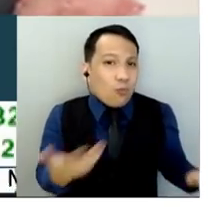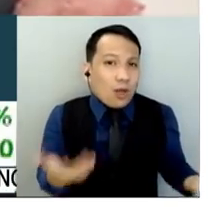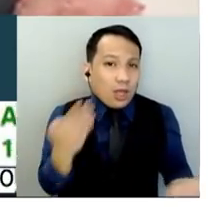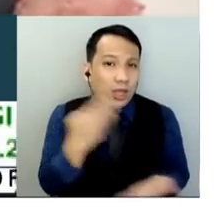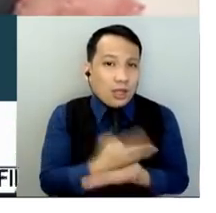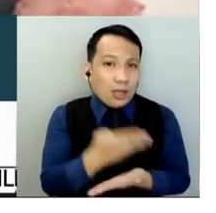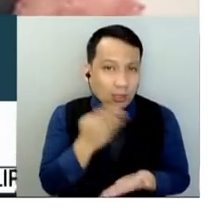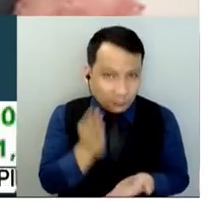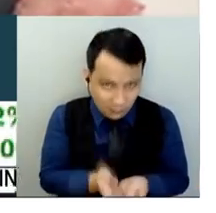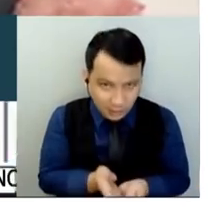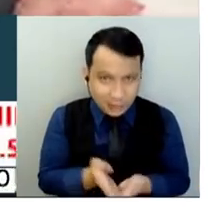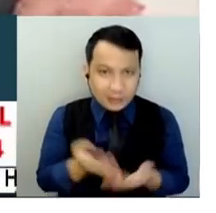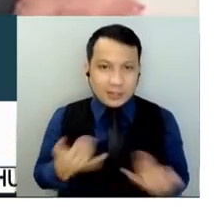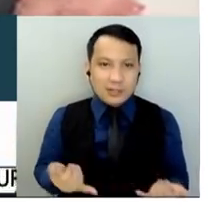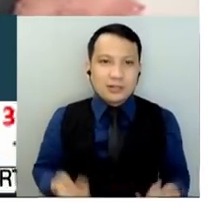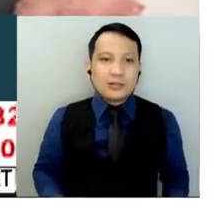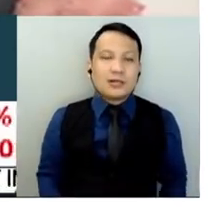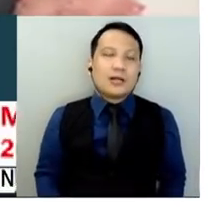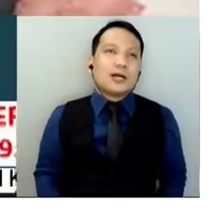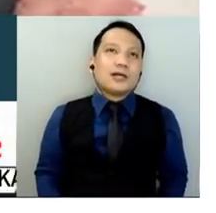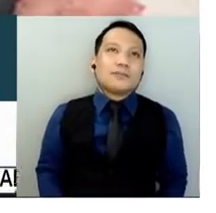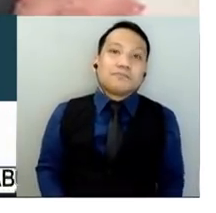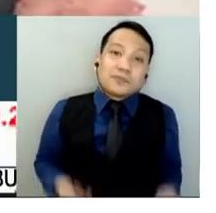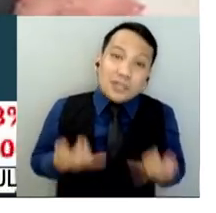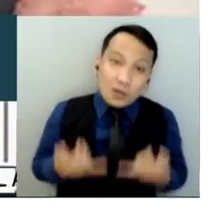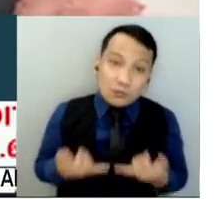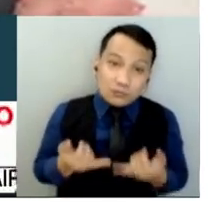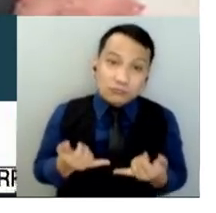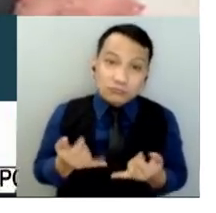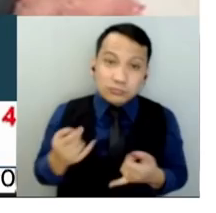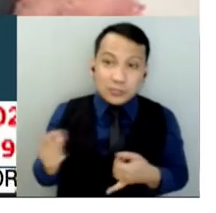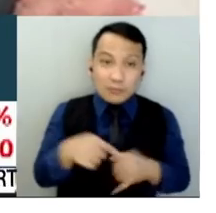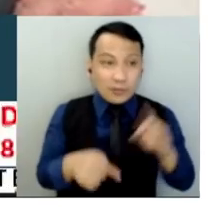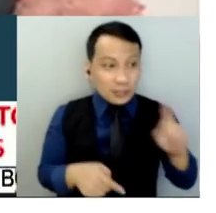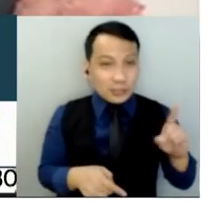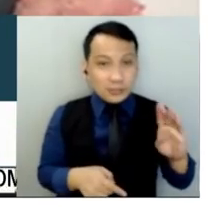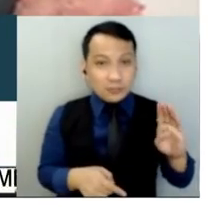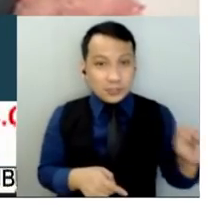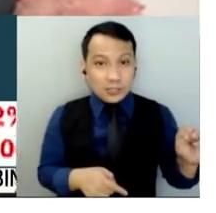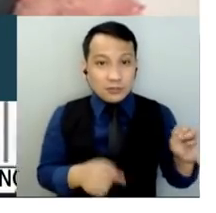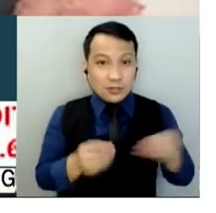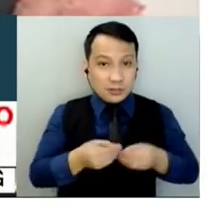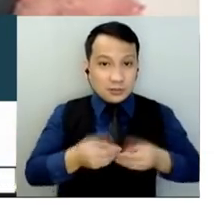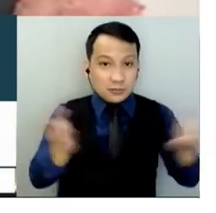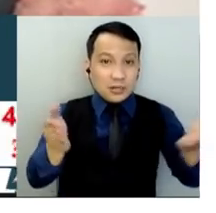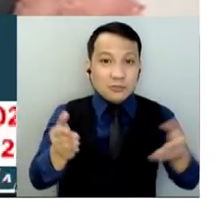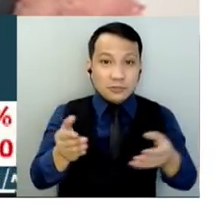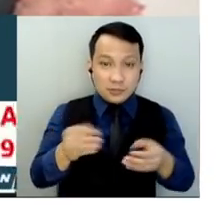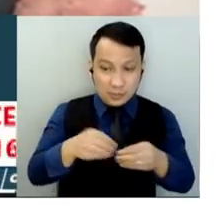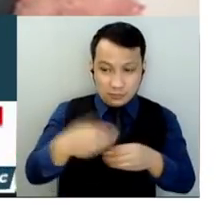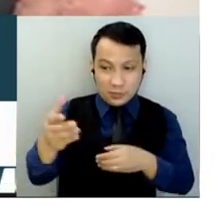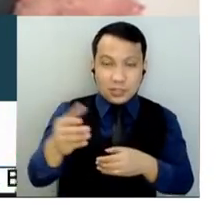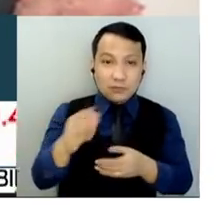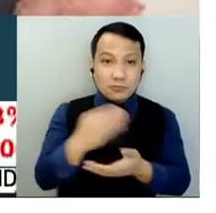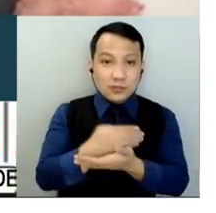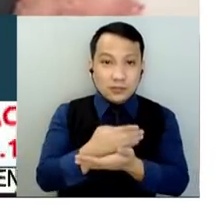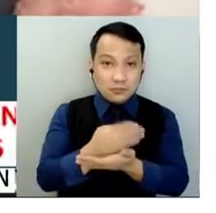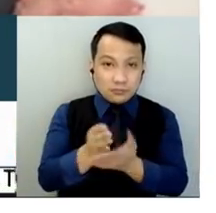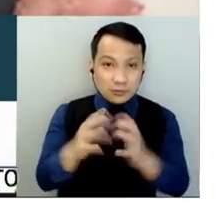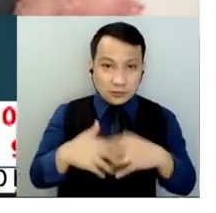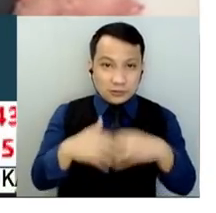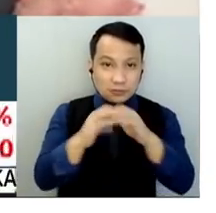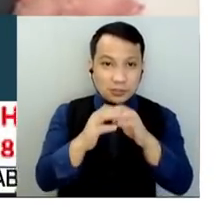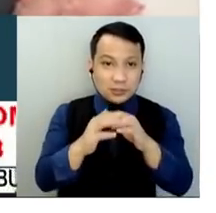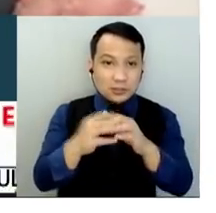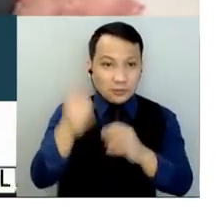available. So in a situation where DBM has already released funds for projects that are already ready